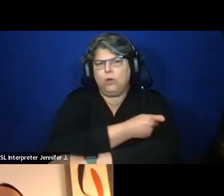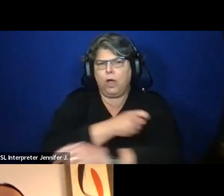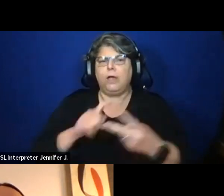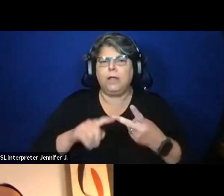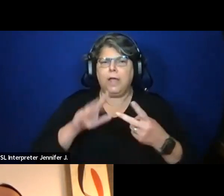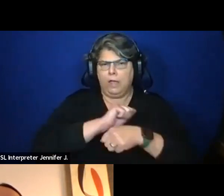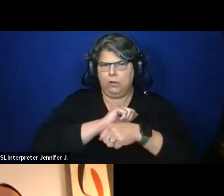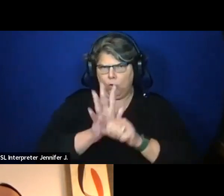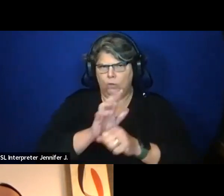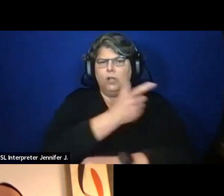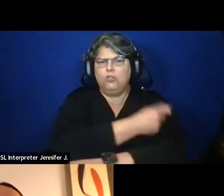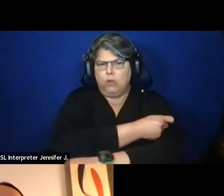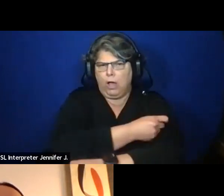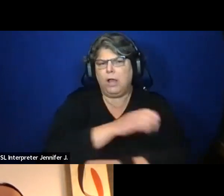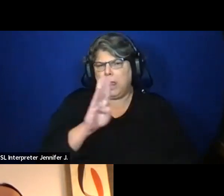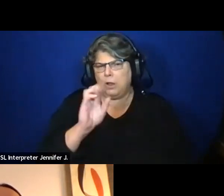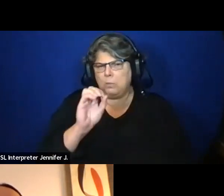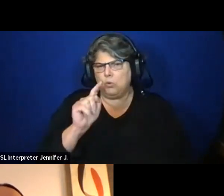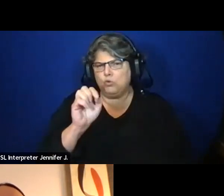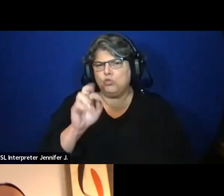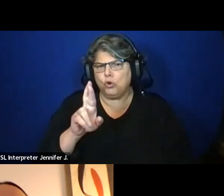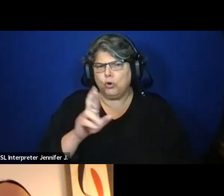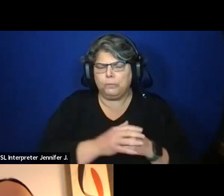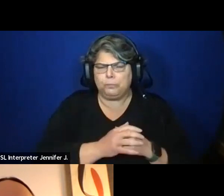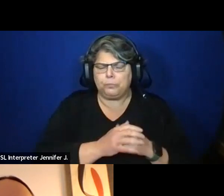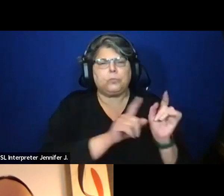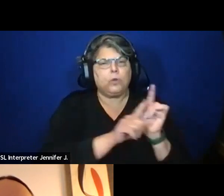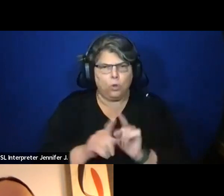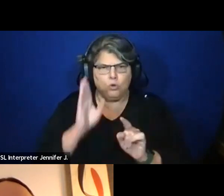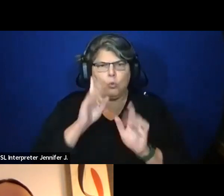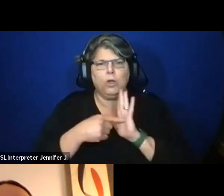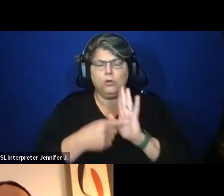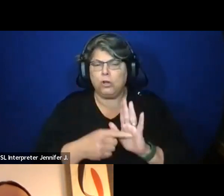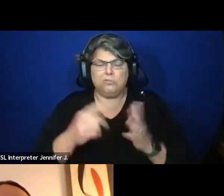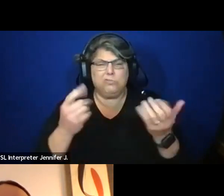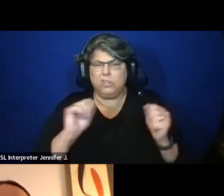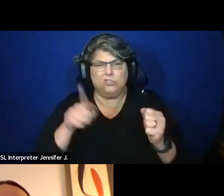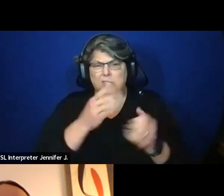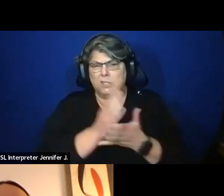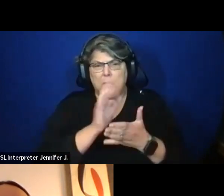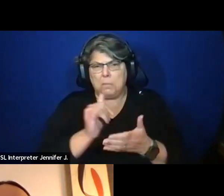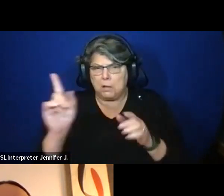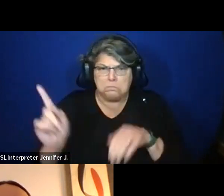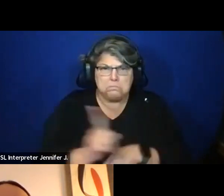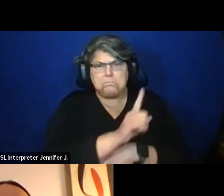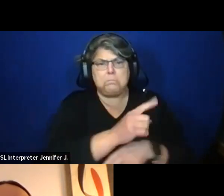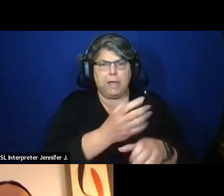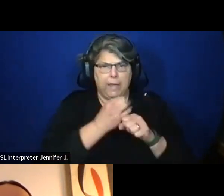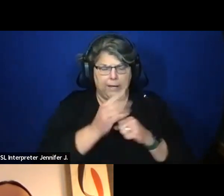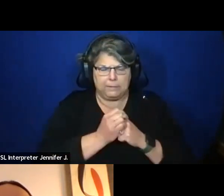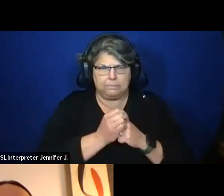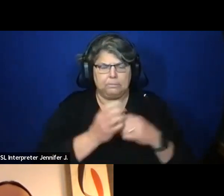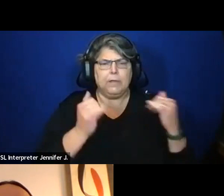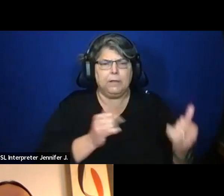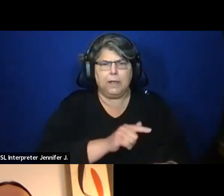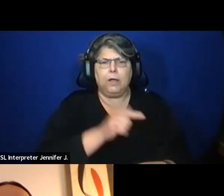COVID vaccinations and boosters. And they'll also show you where some walk-ups are available in the community. I now want to go to another